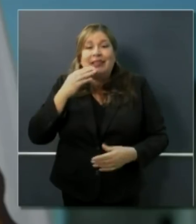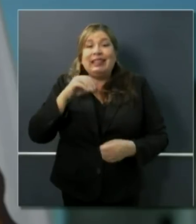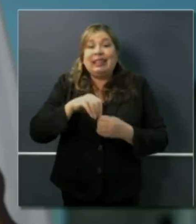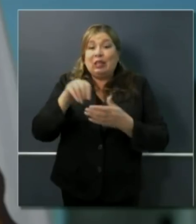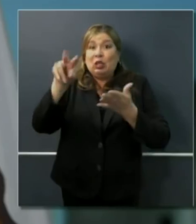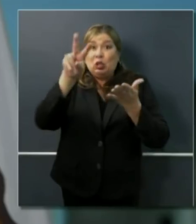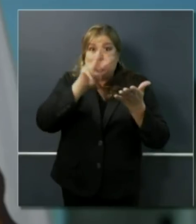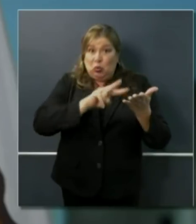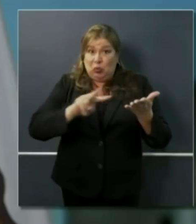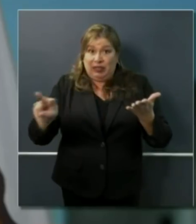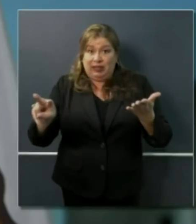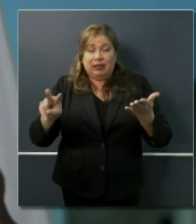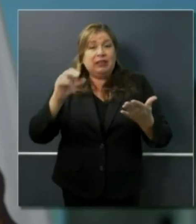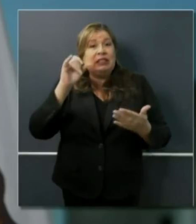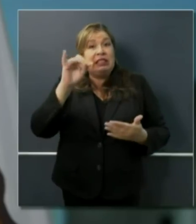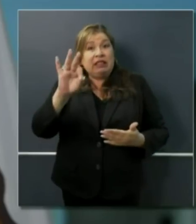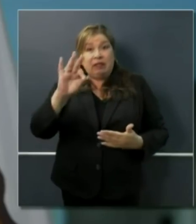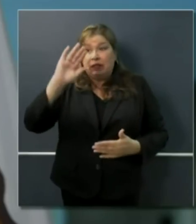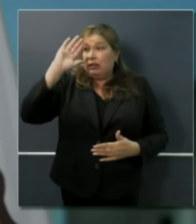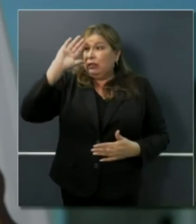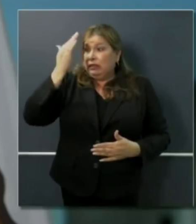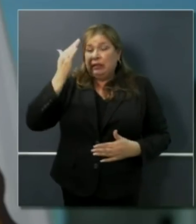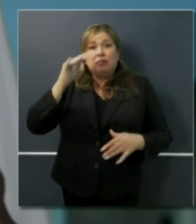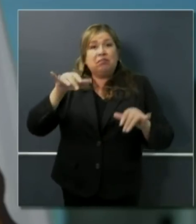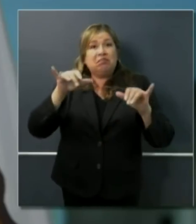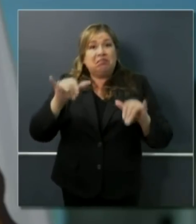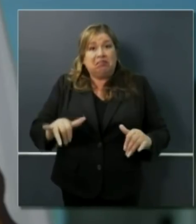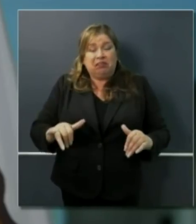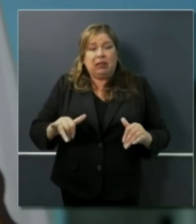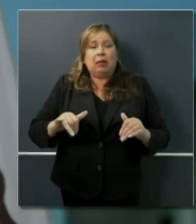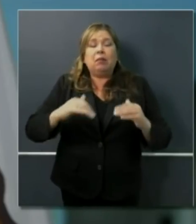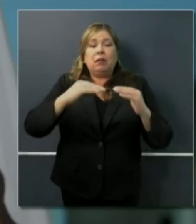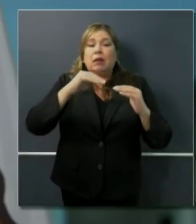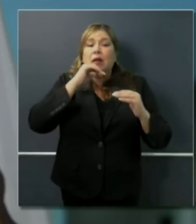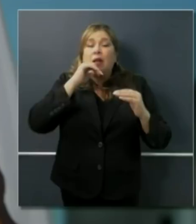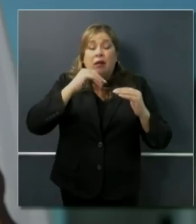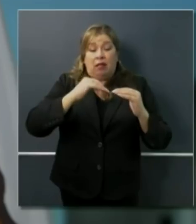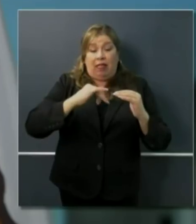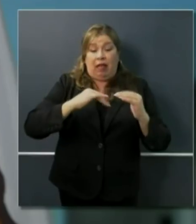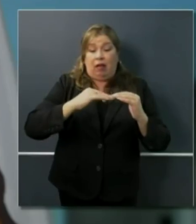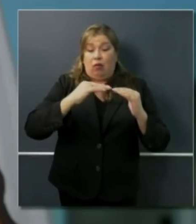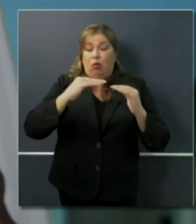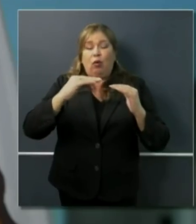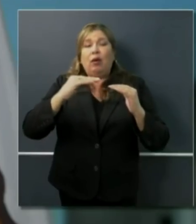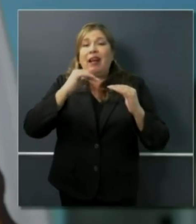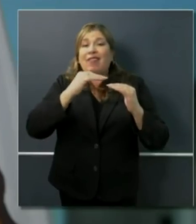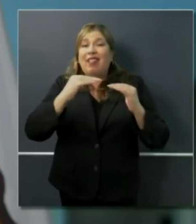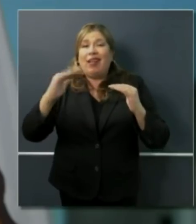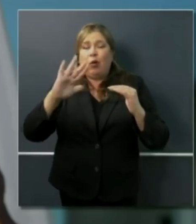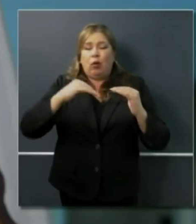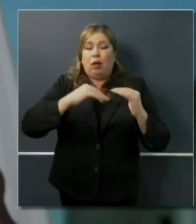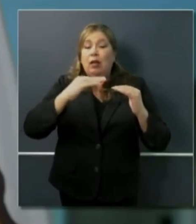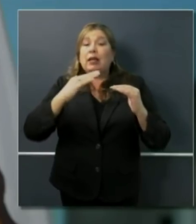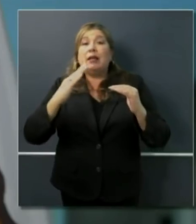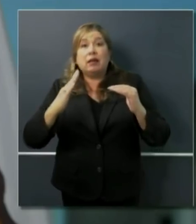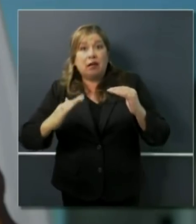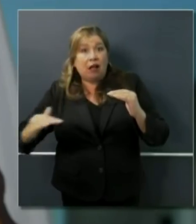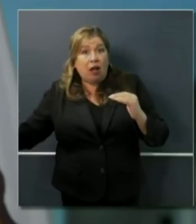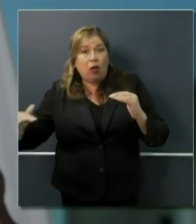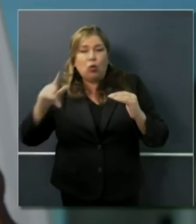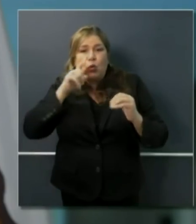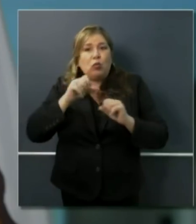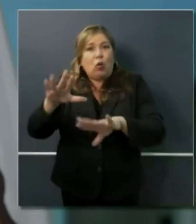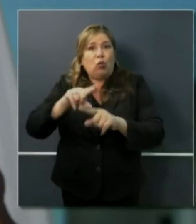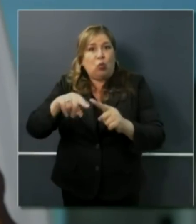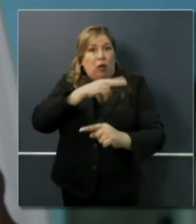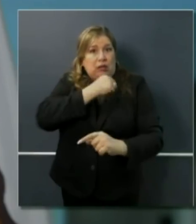if we see a continued decline, not just flattening, but a decline in hospitalizations and ICUs, and we see